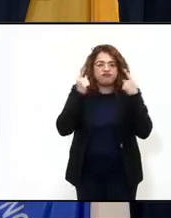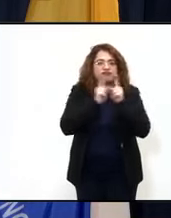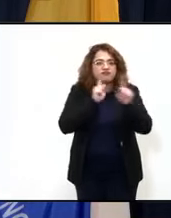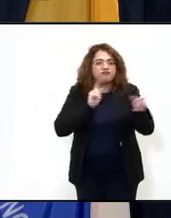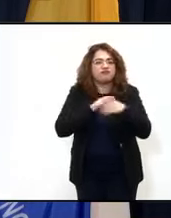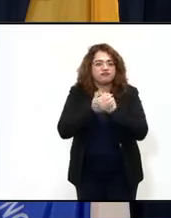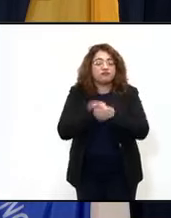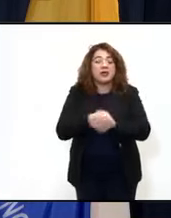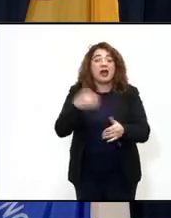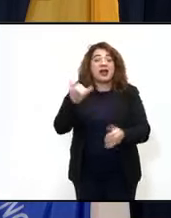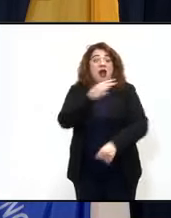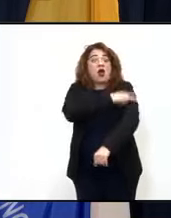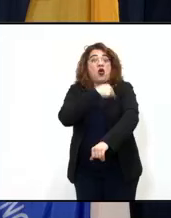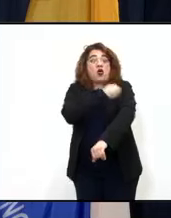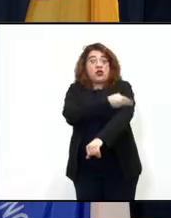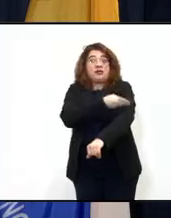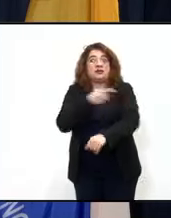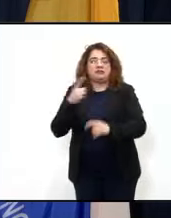in January,